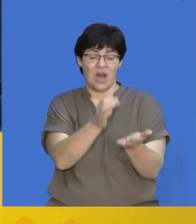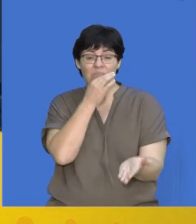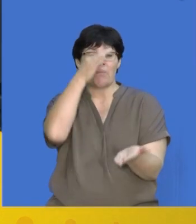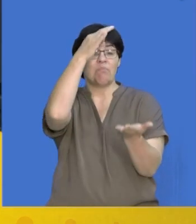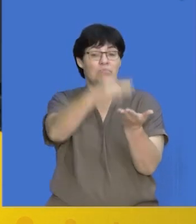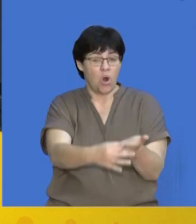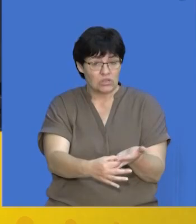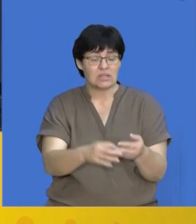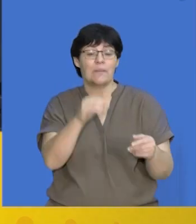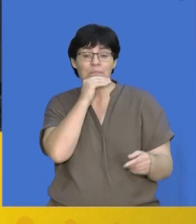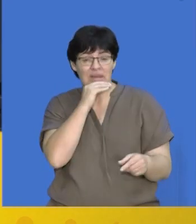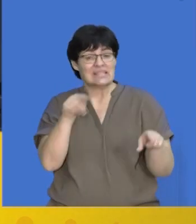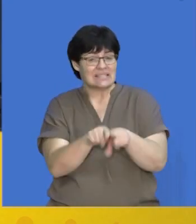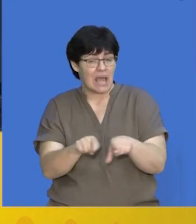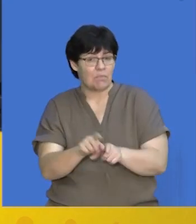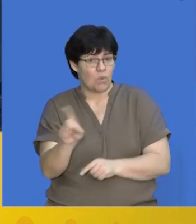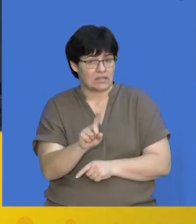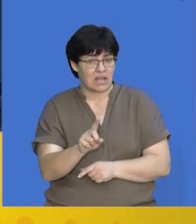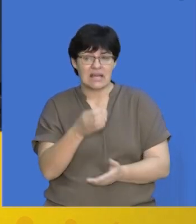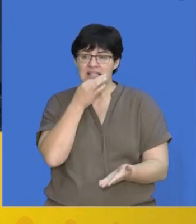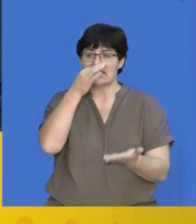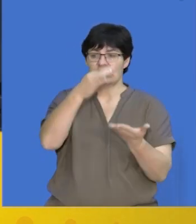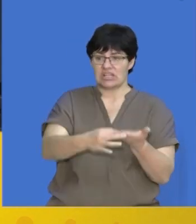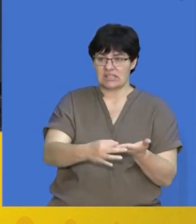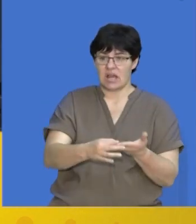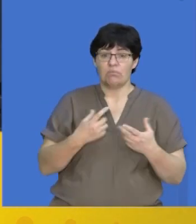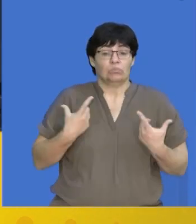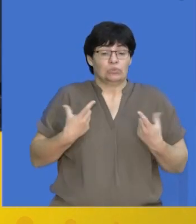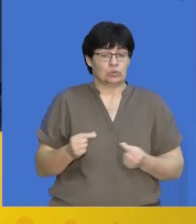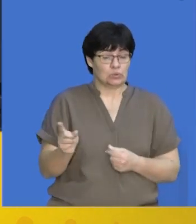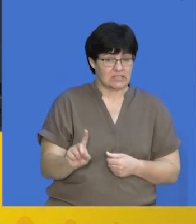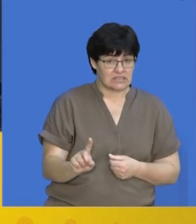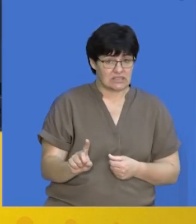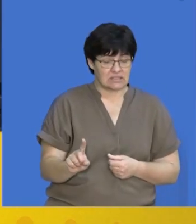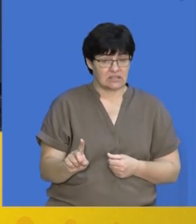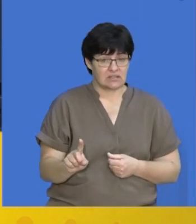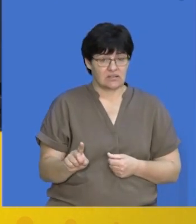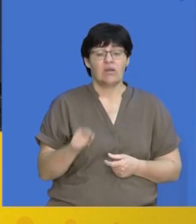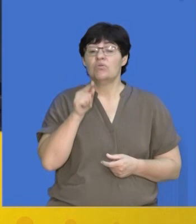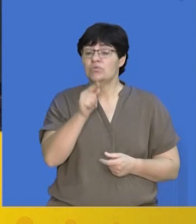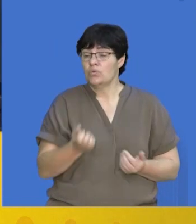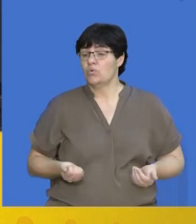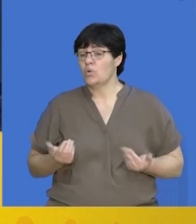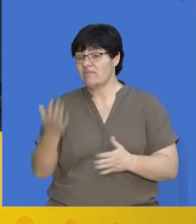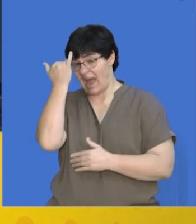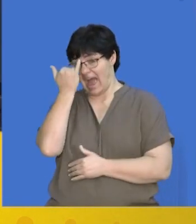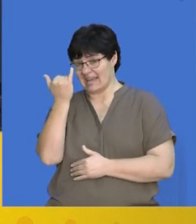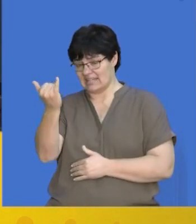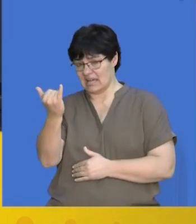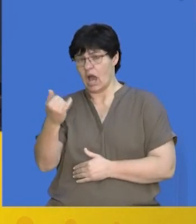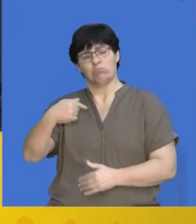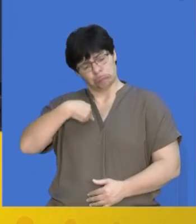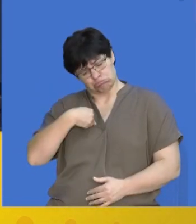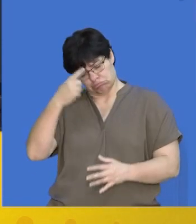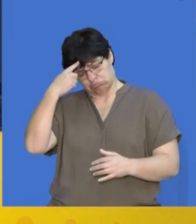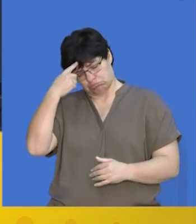the same as, correct, suggest. And what are you doing? You are giving an idea of what you